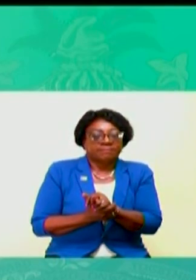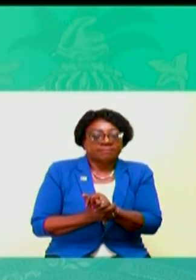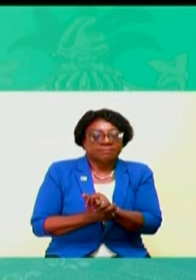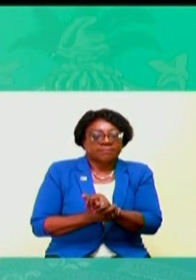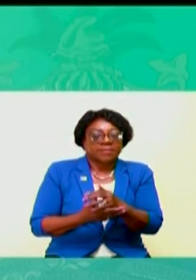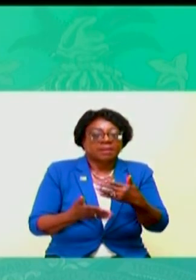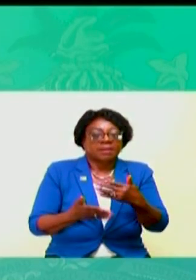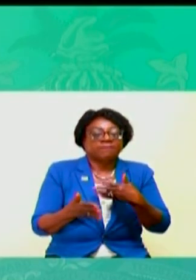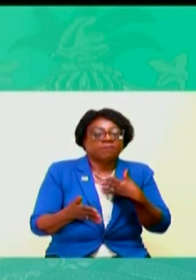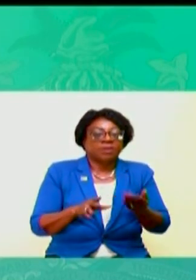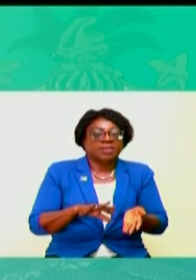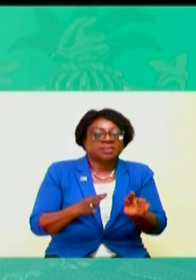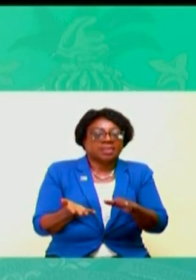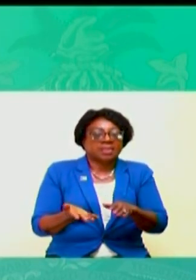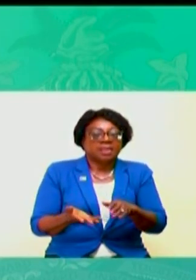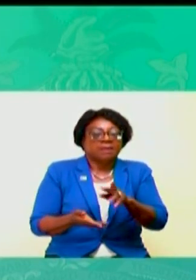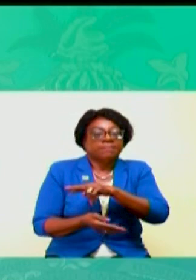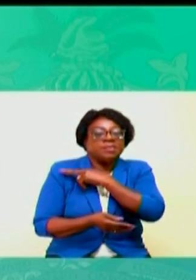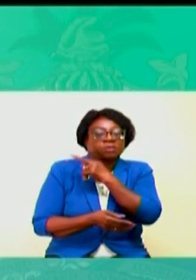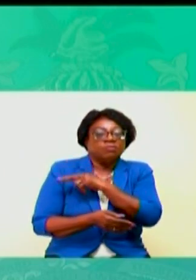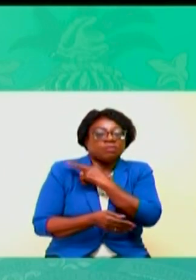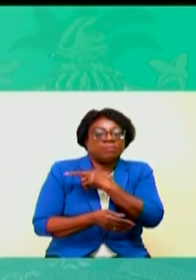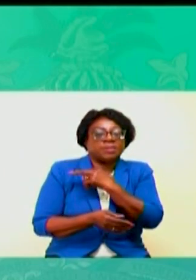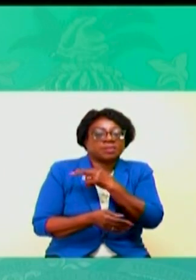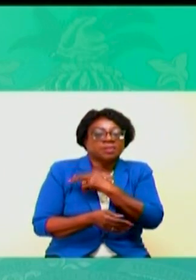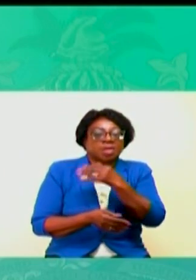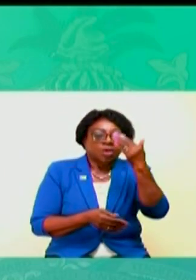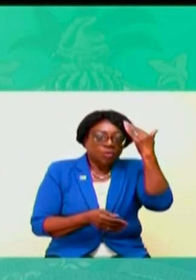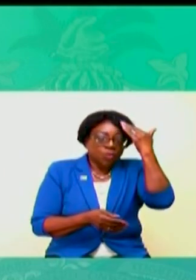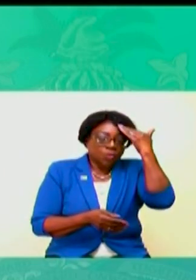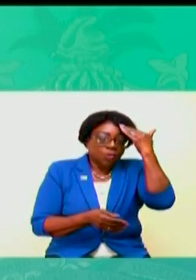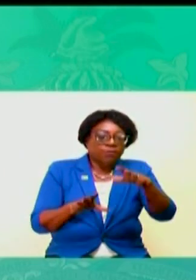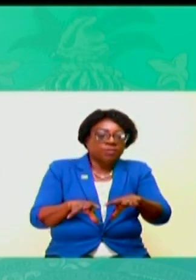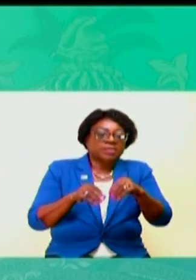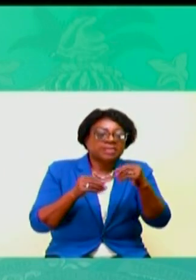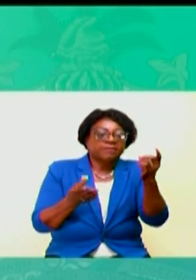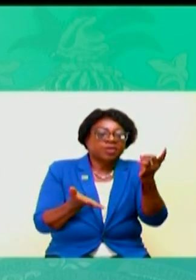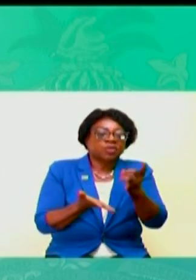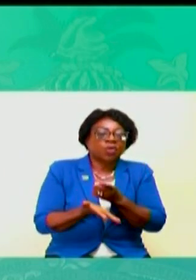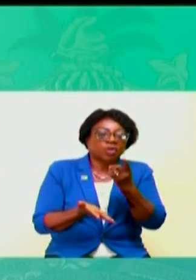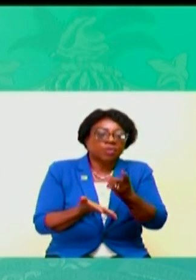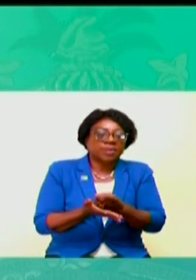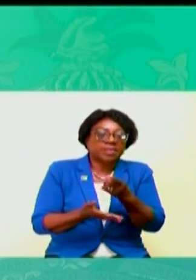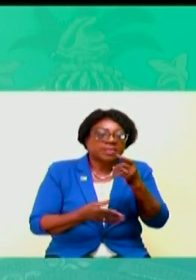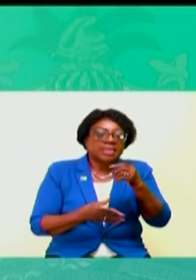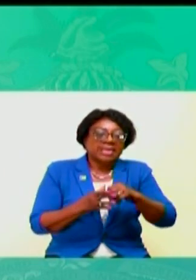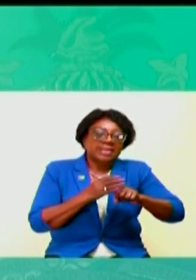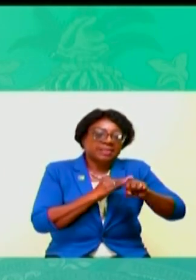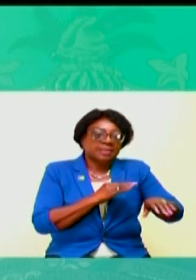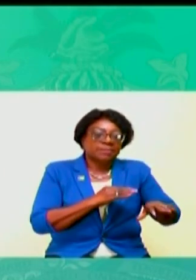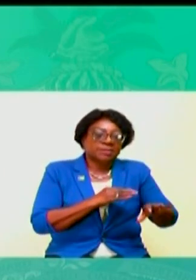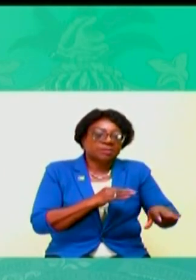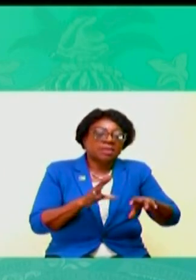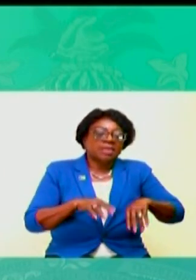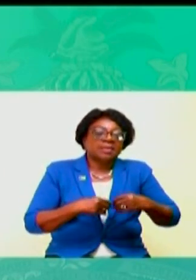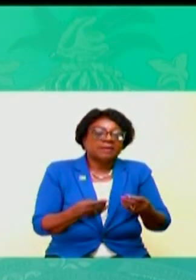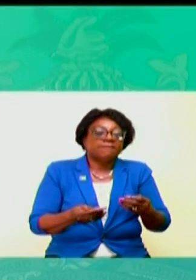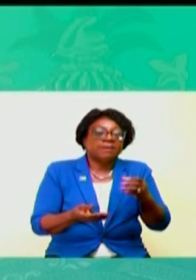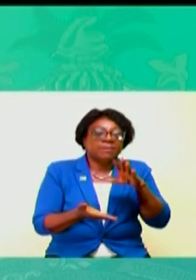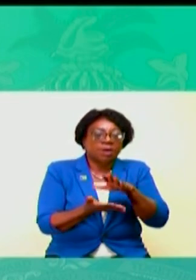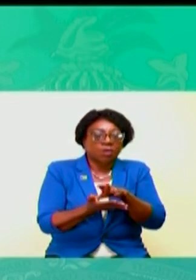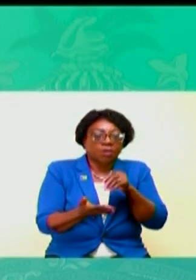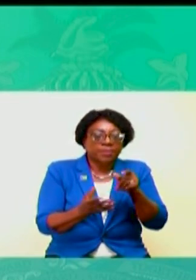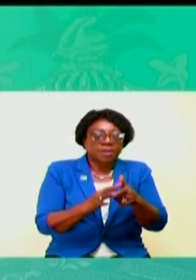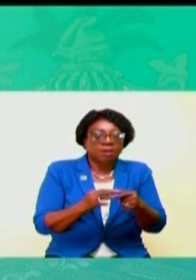his death, Mr. Roberts, known for receiving documents in his garbage can, gave me a copy of